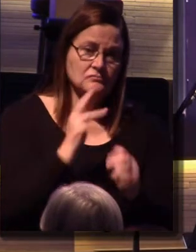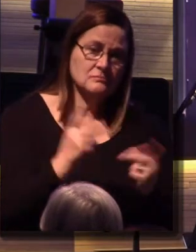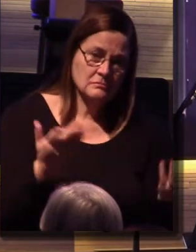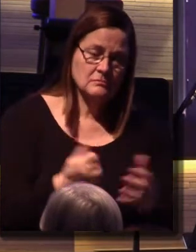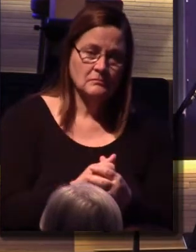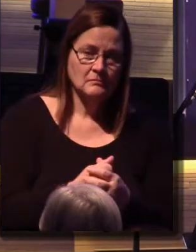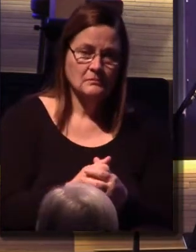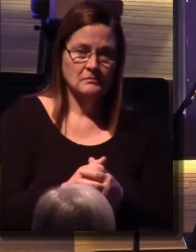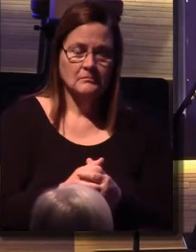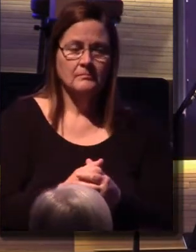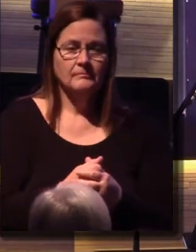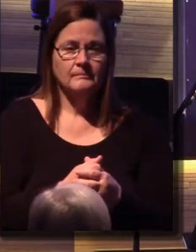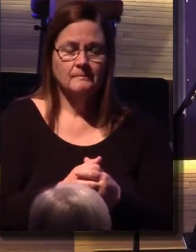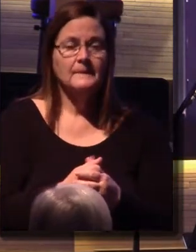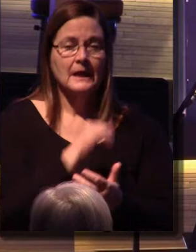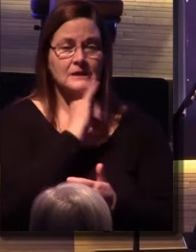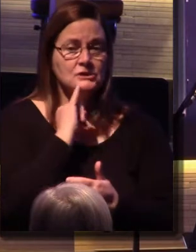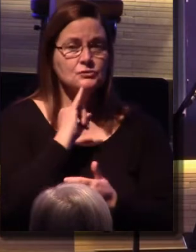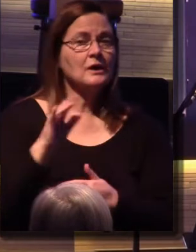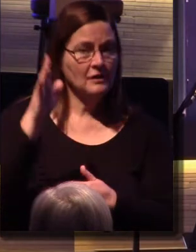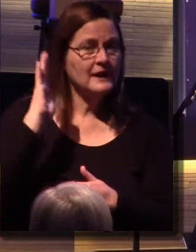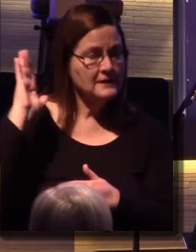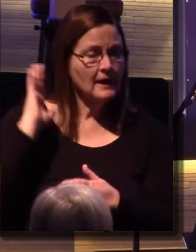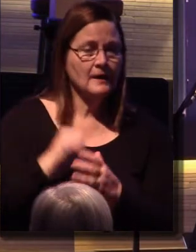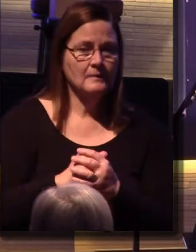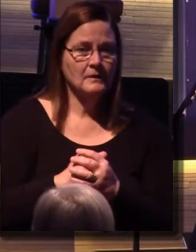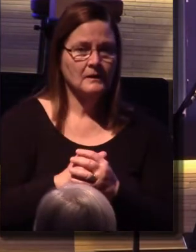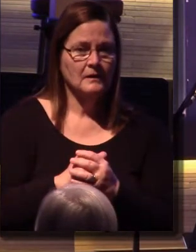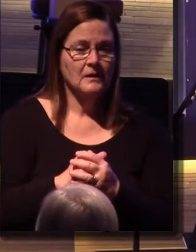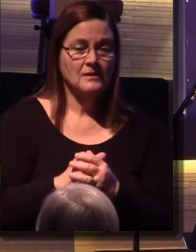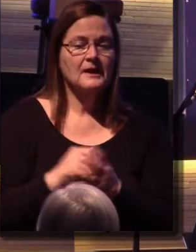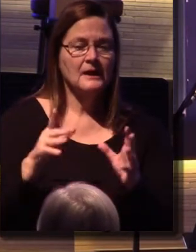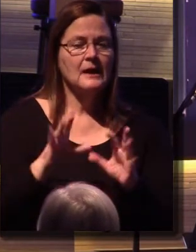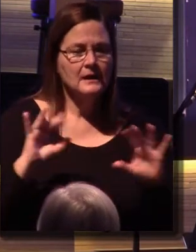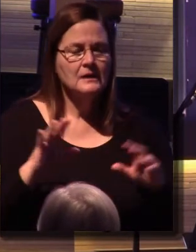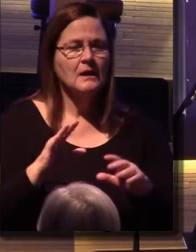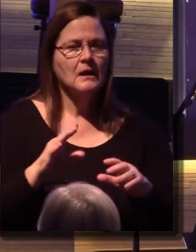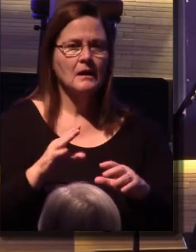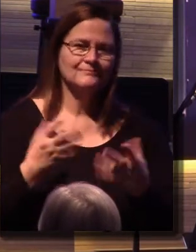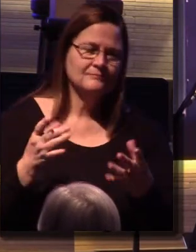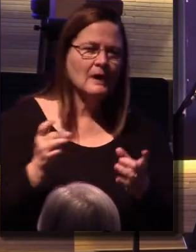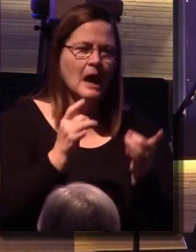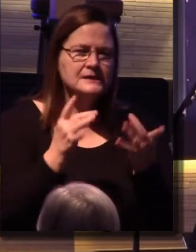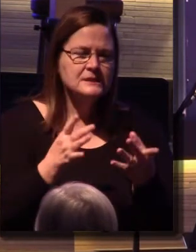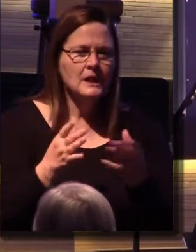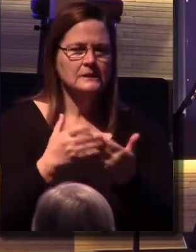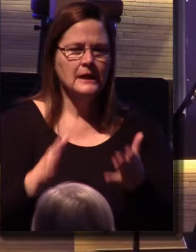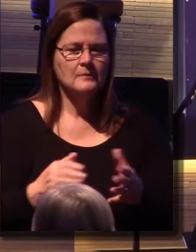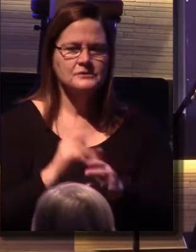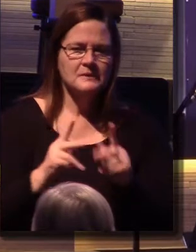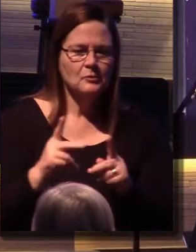to push us into the sea. And Israel at that time was also surrounded by hostile neighbors, as I